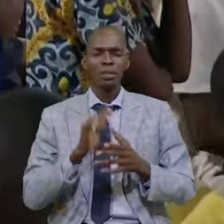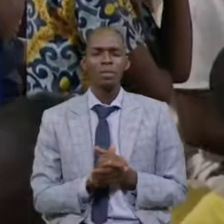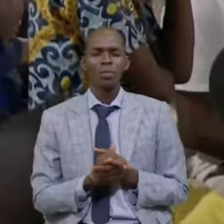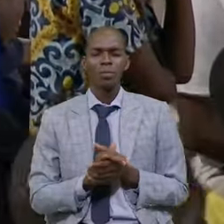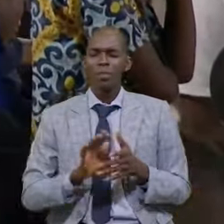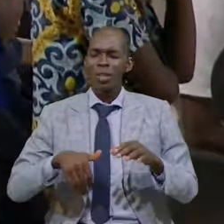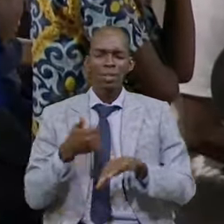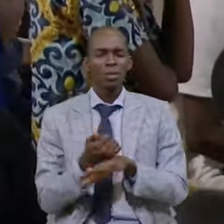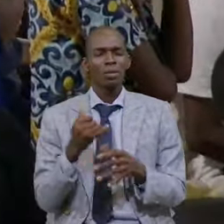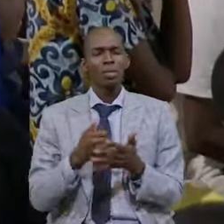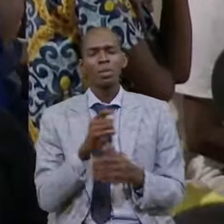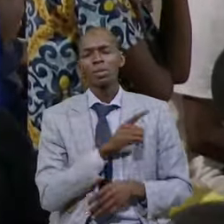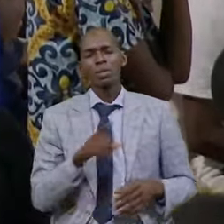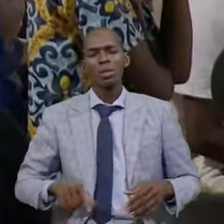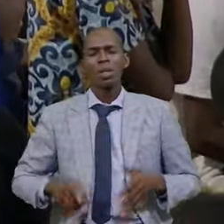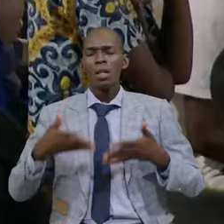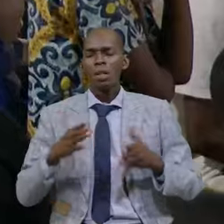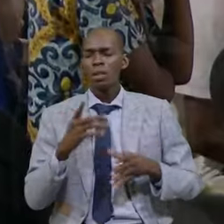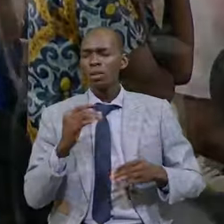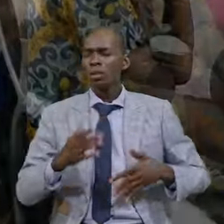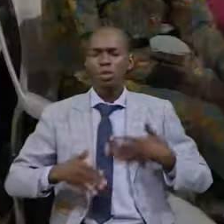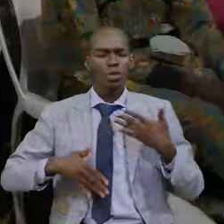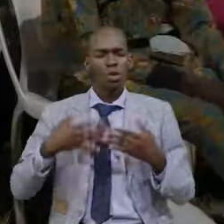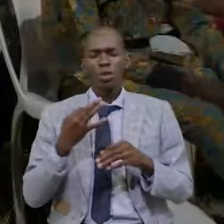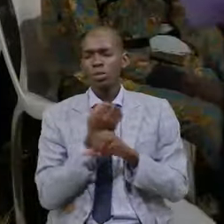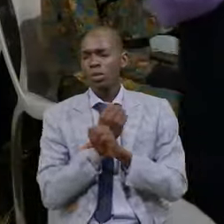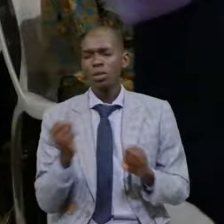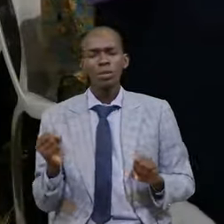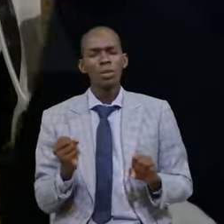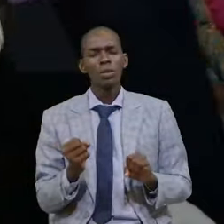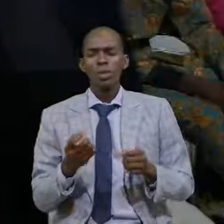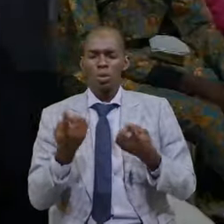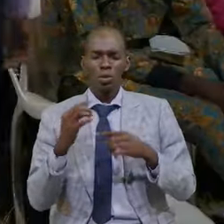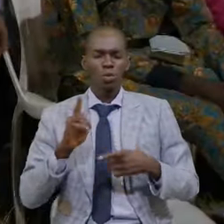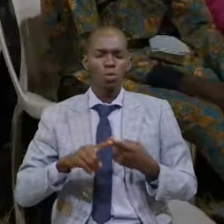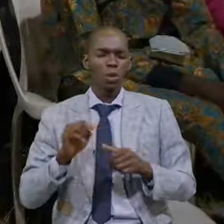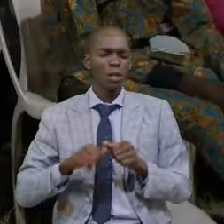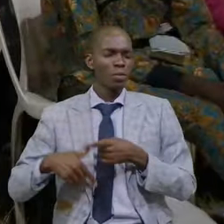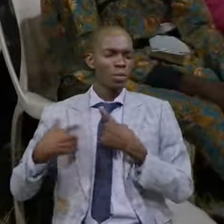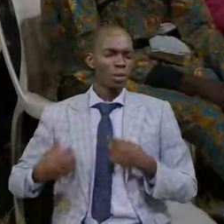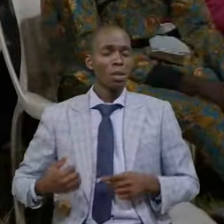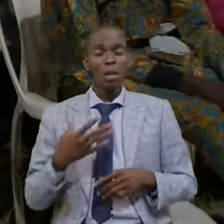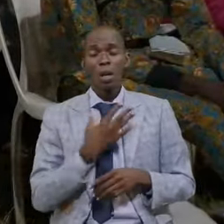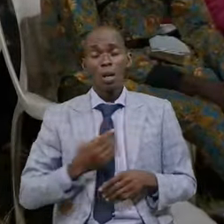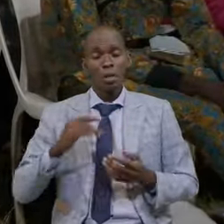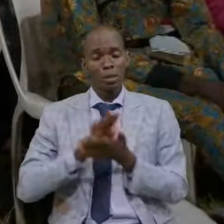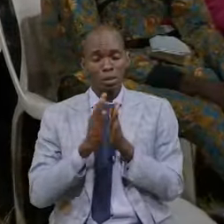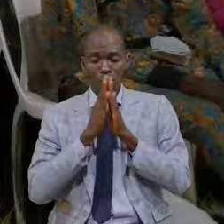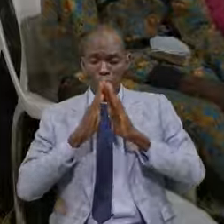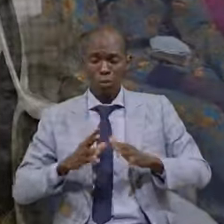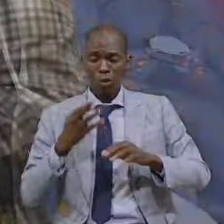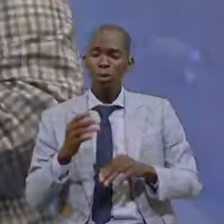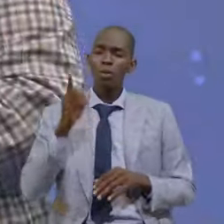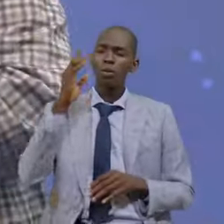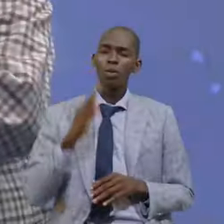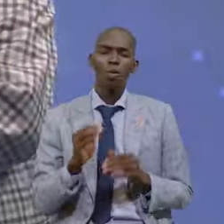it, Lord. Let the joy of salvation come to every heart, and the peace of God with